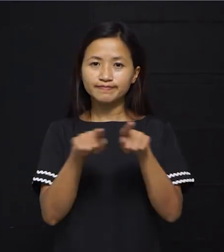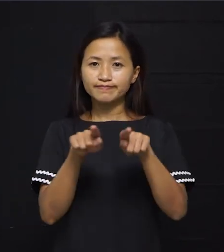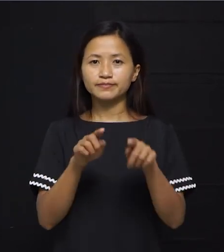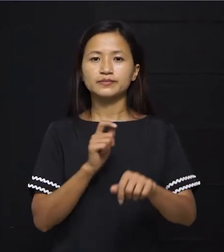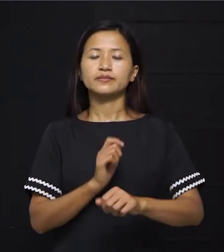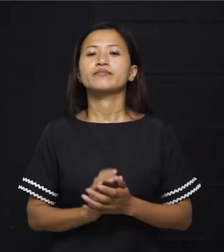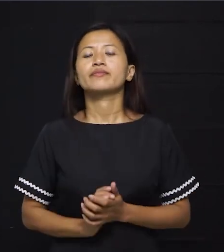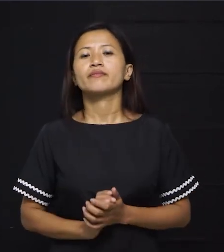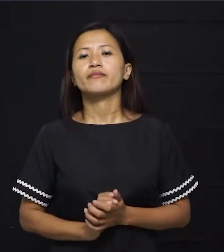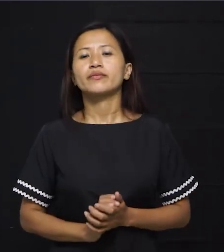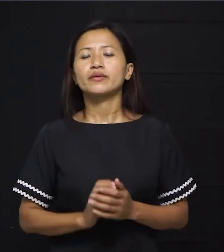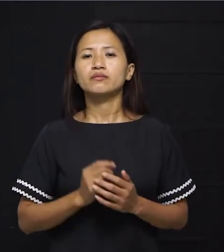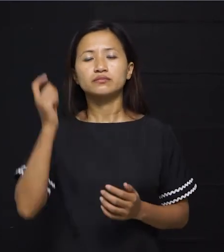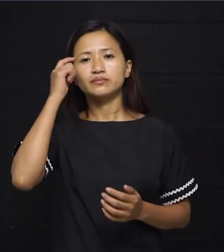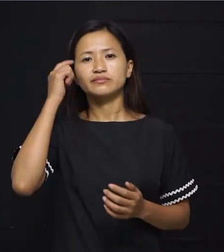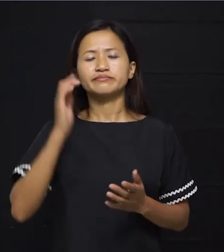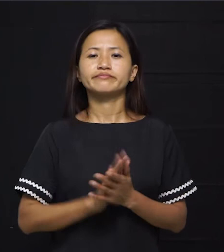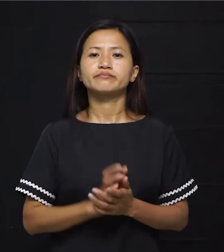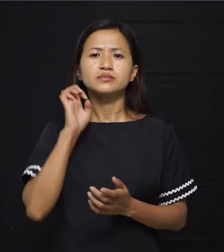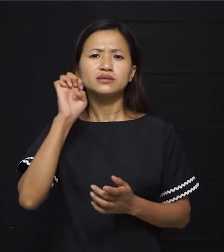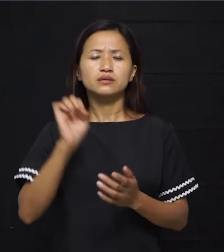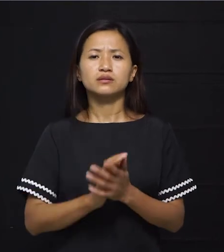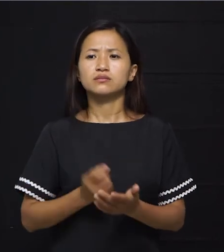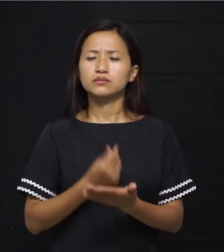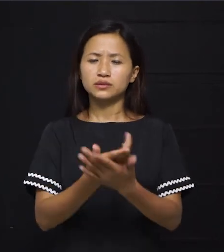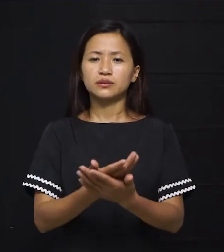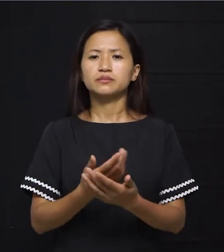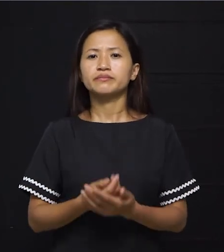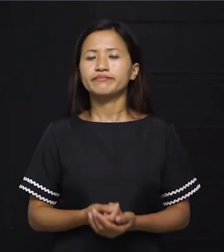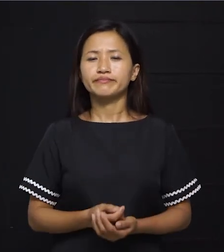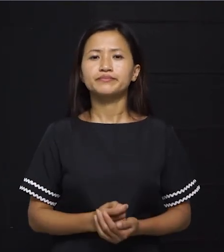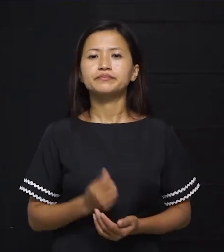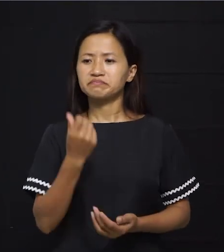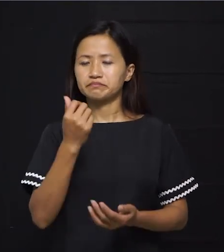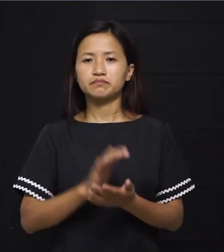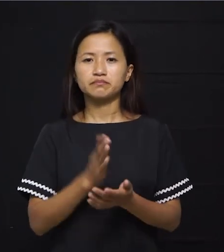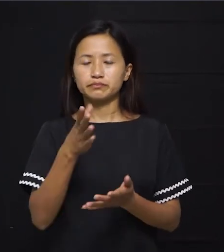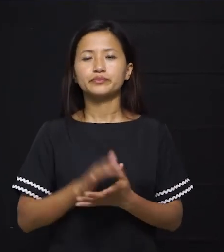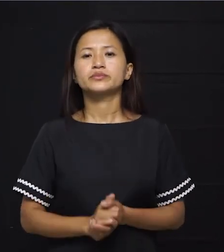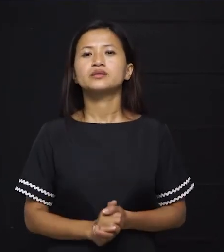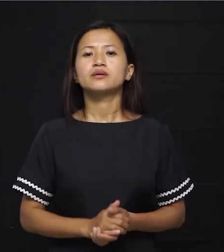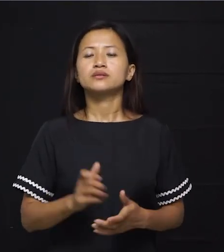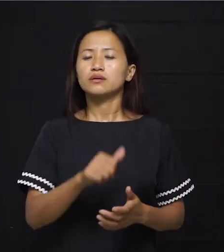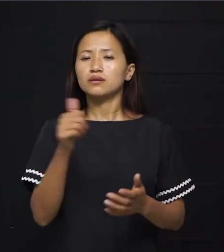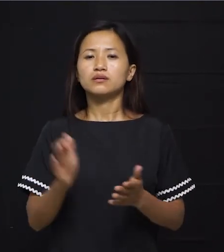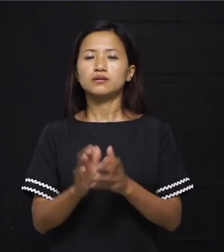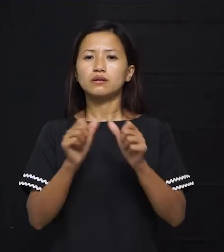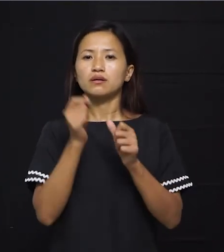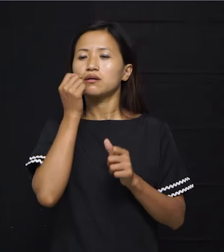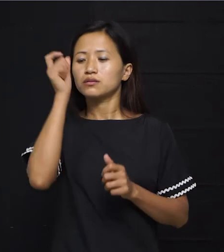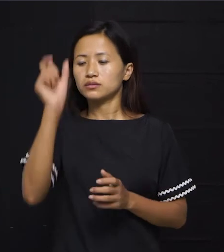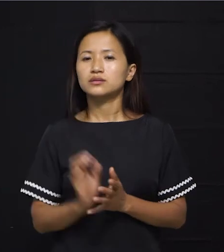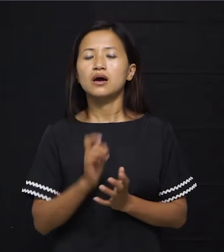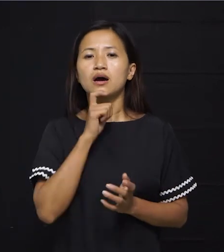He also should have done, but he did not. Maybe he did not have money at that moment. And when the other fellow, that is Algu, went to